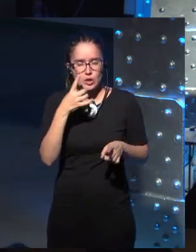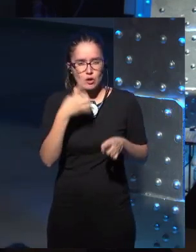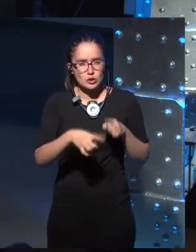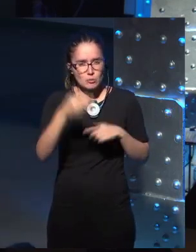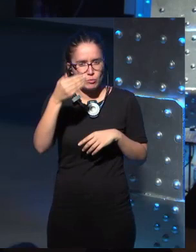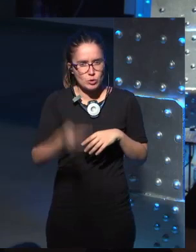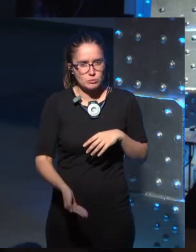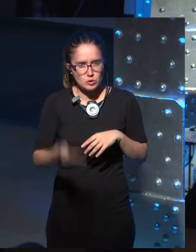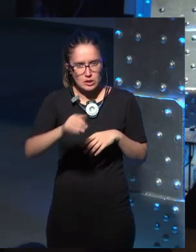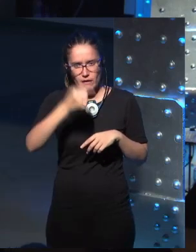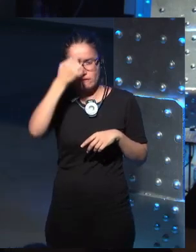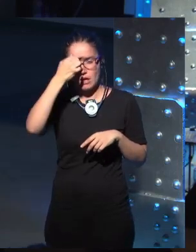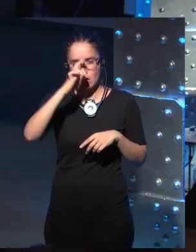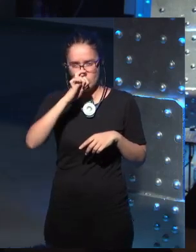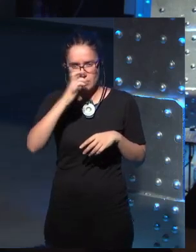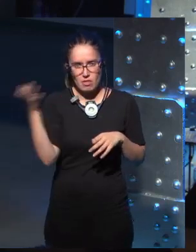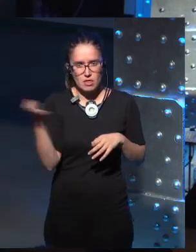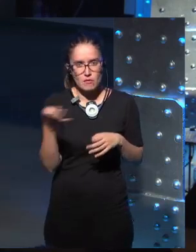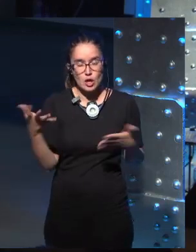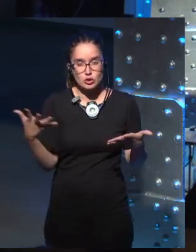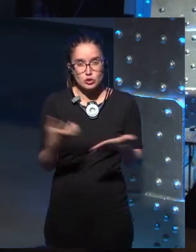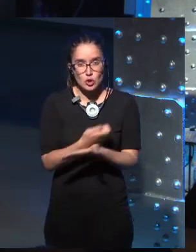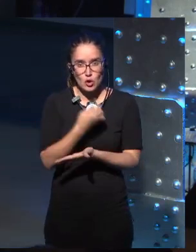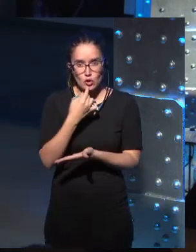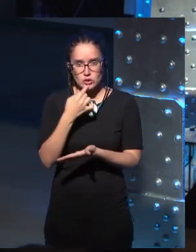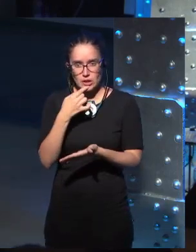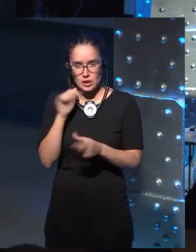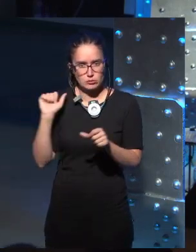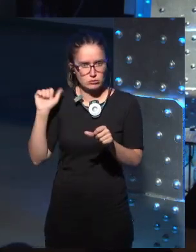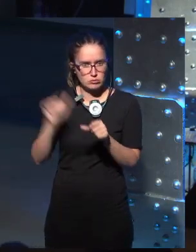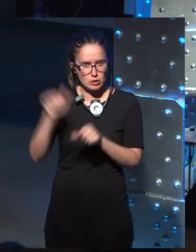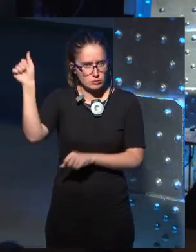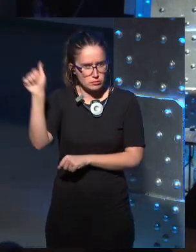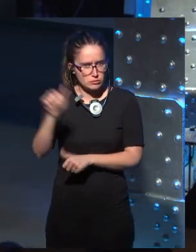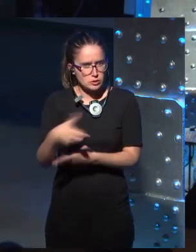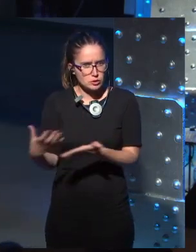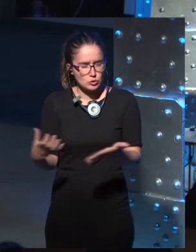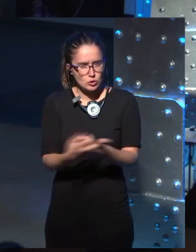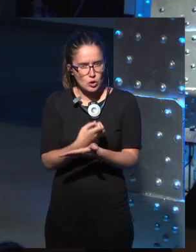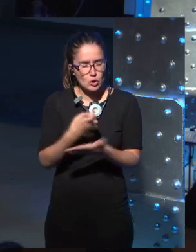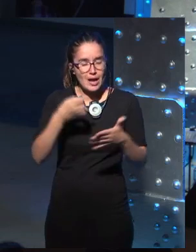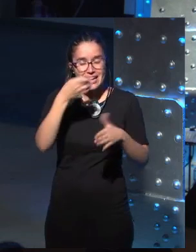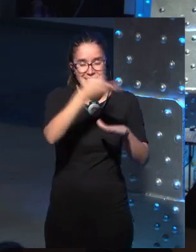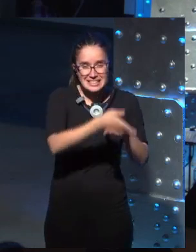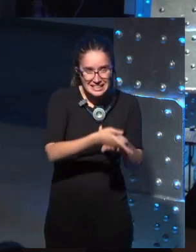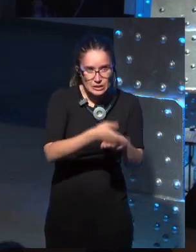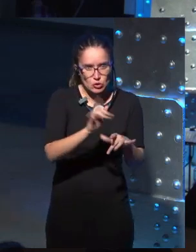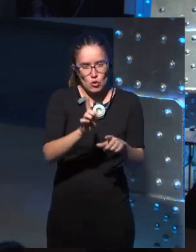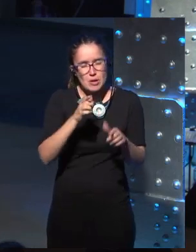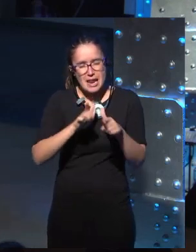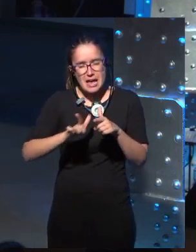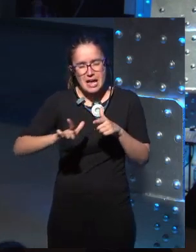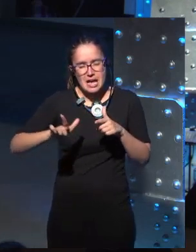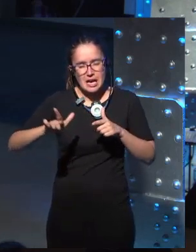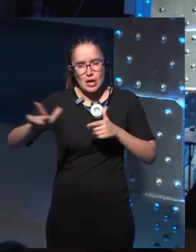remember. Everything I've told you, we haven't been there. We haven't been to faraway galaxies. We